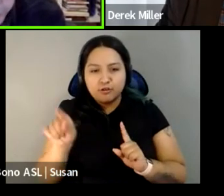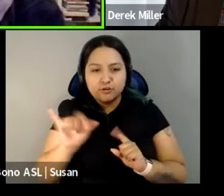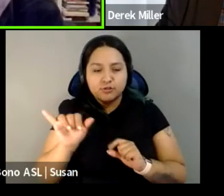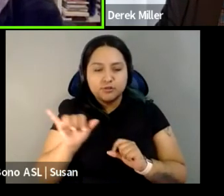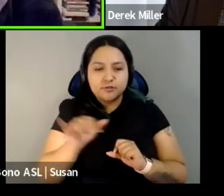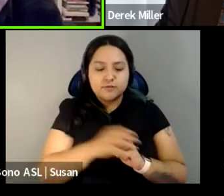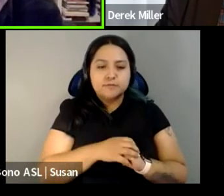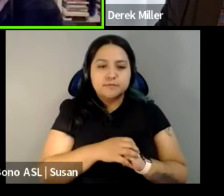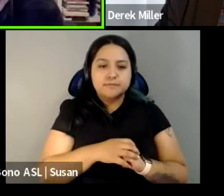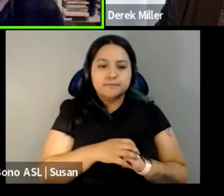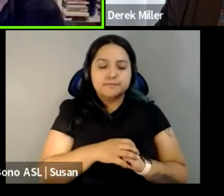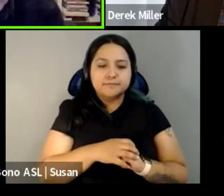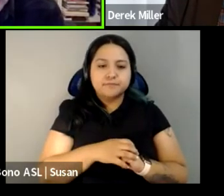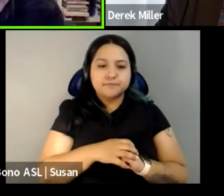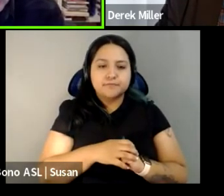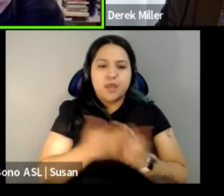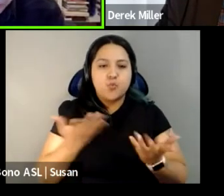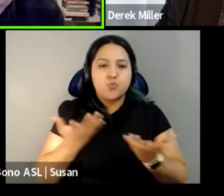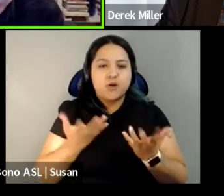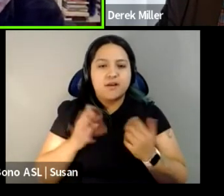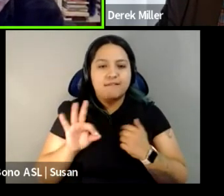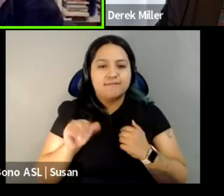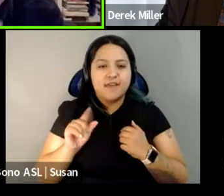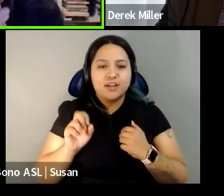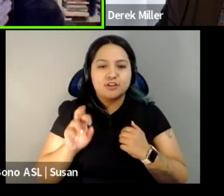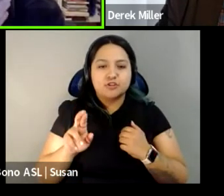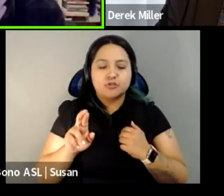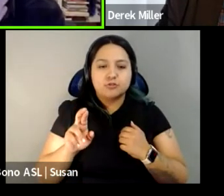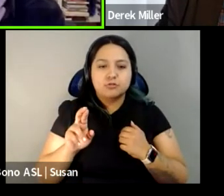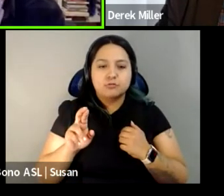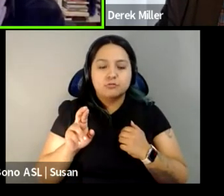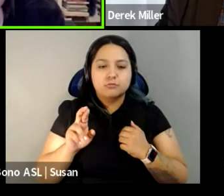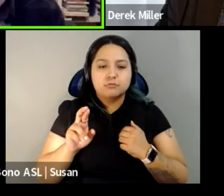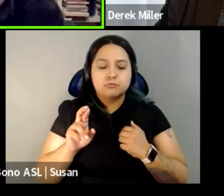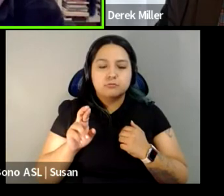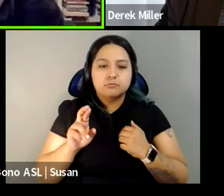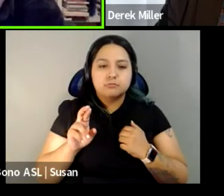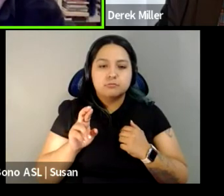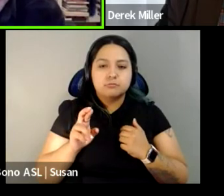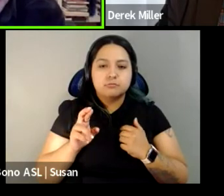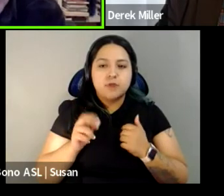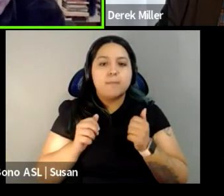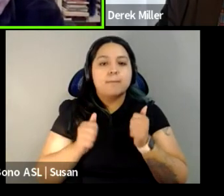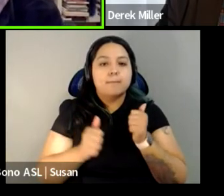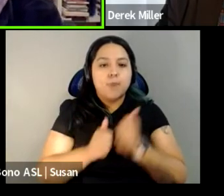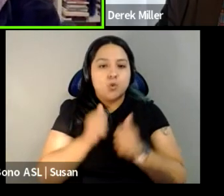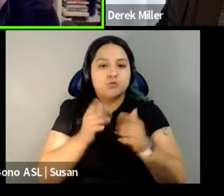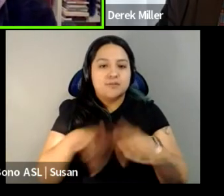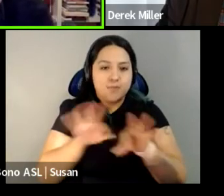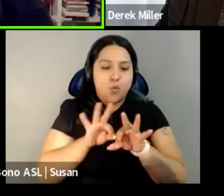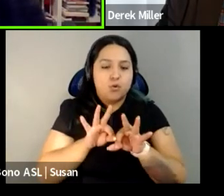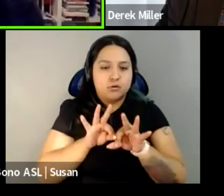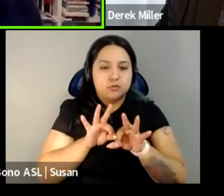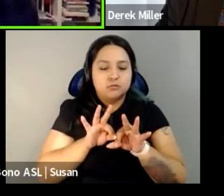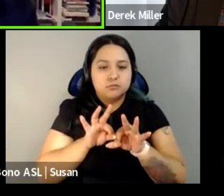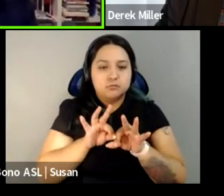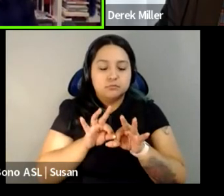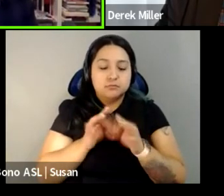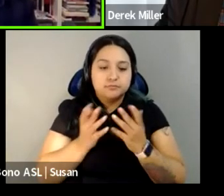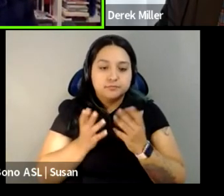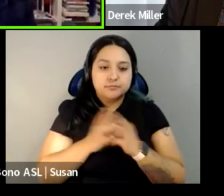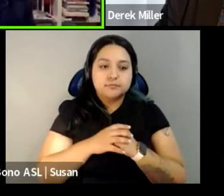And also, what were the factors that were, according to Salter, more important for its formation? And just one